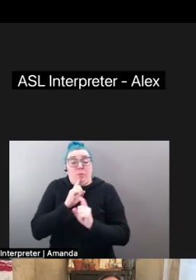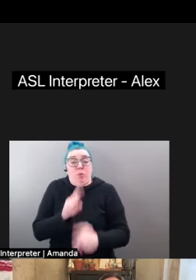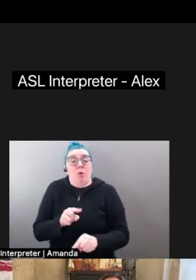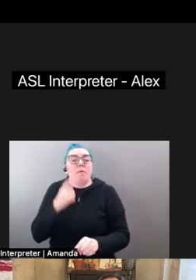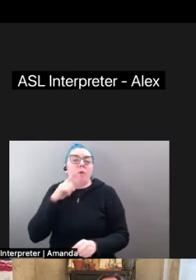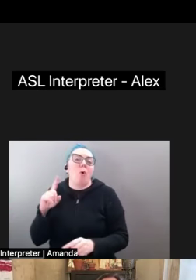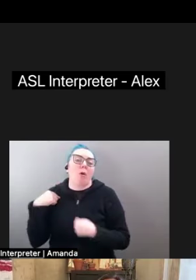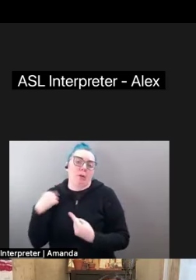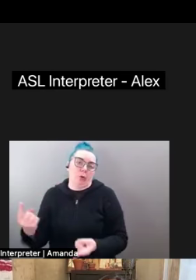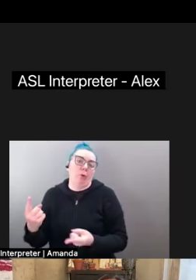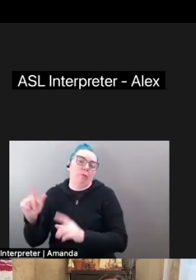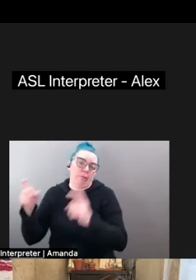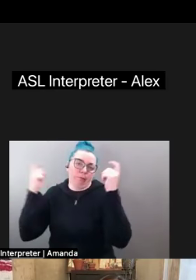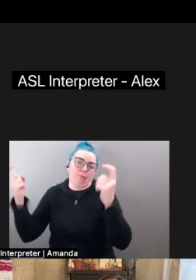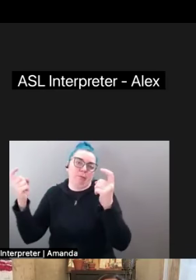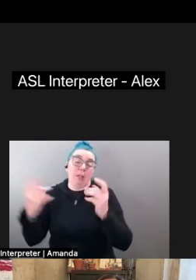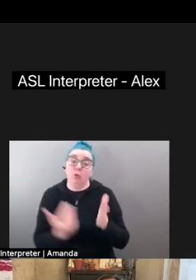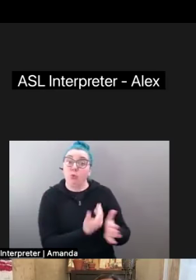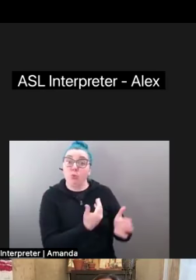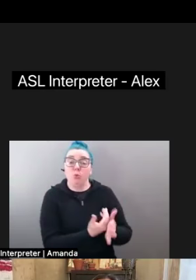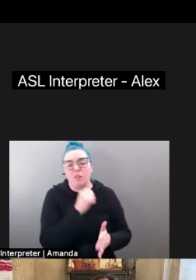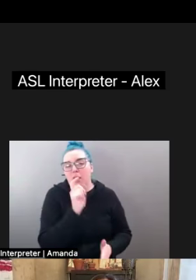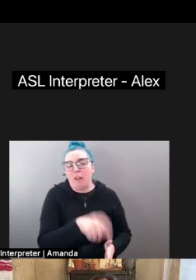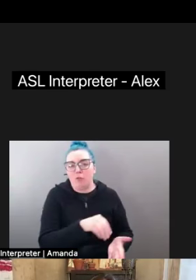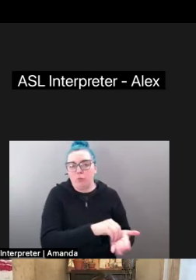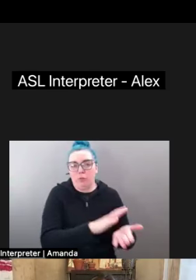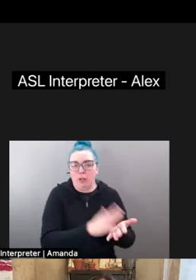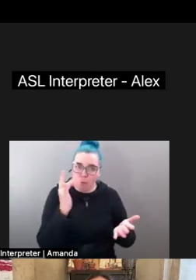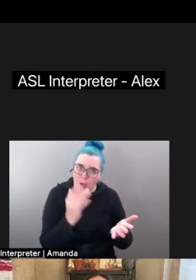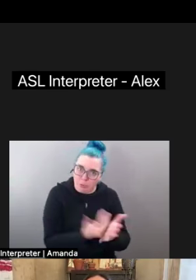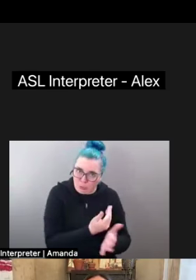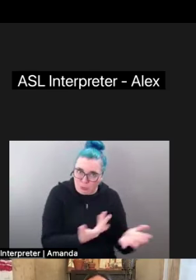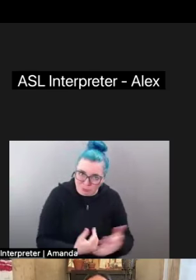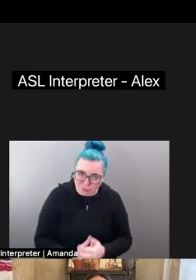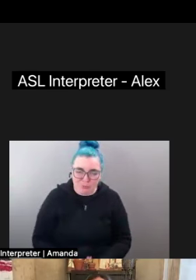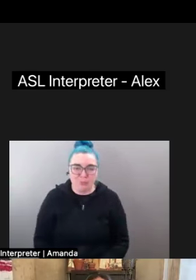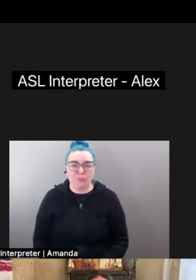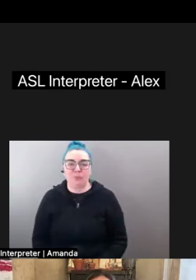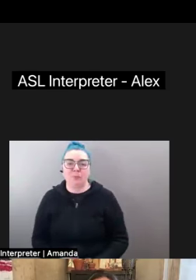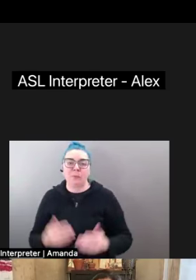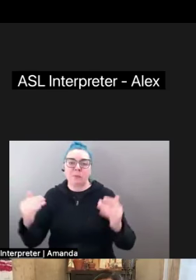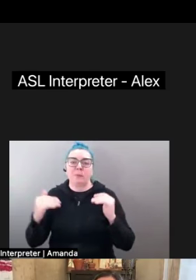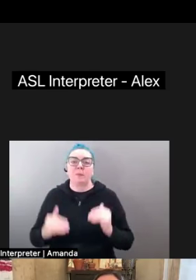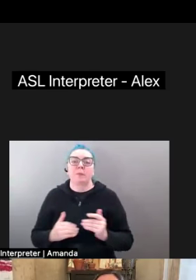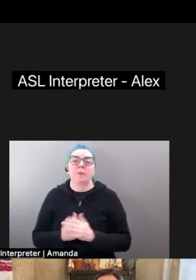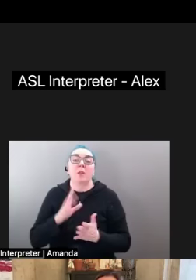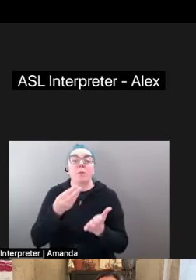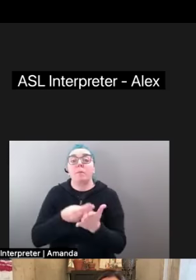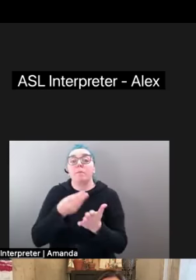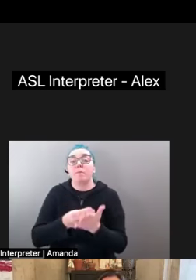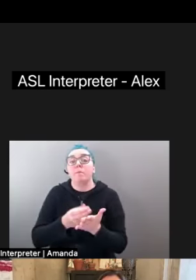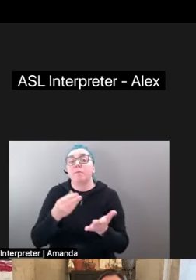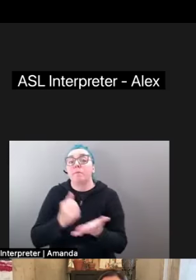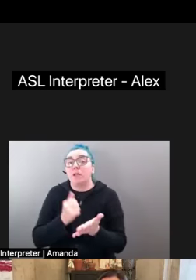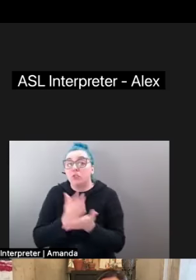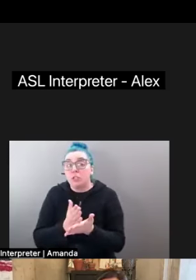The budget forms have to be completed and submitted as an Excel file. Please do not submit them in PDF form because the jury won't